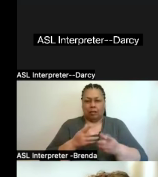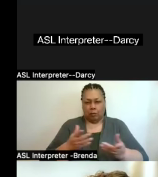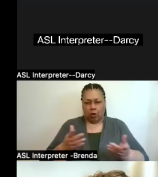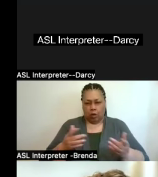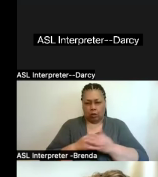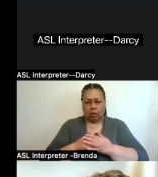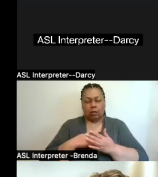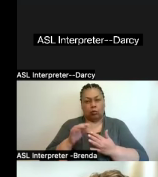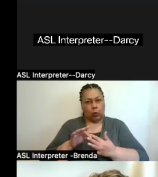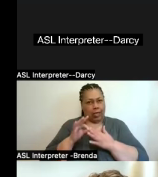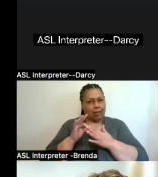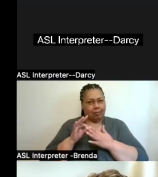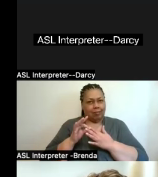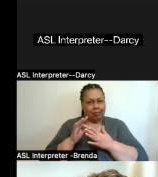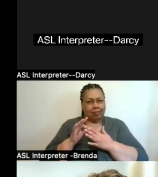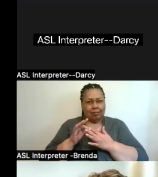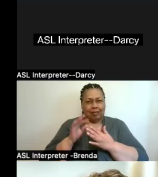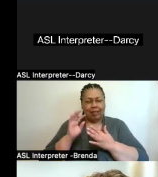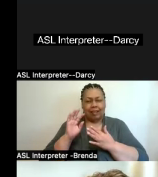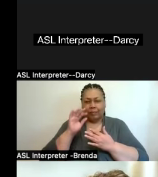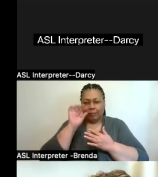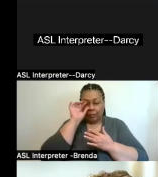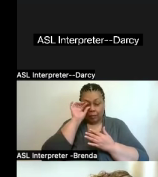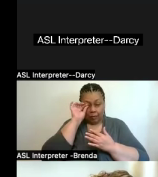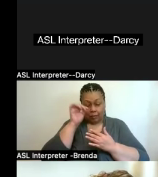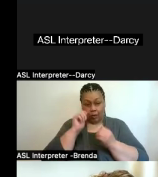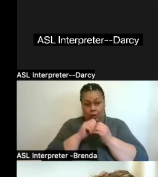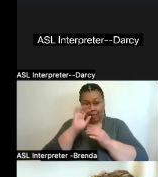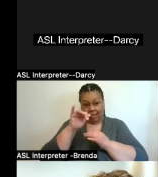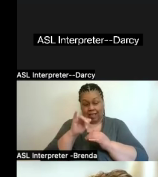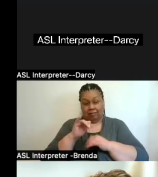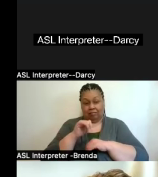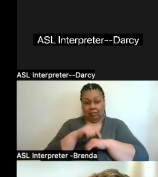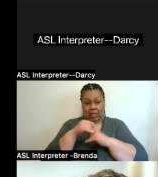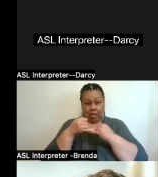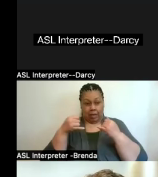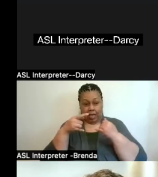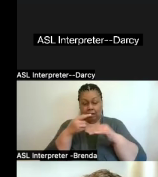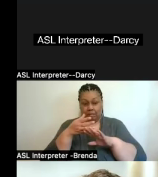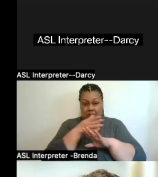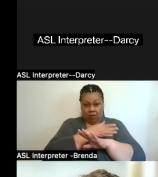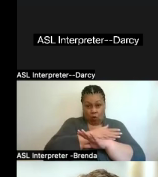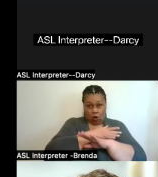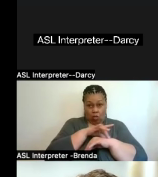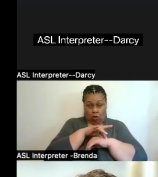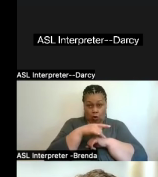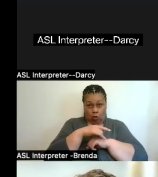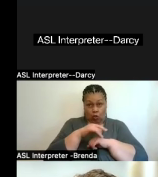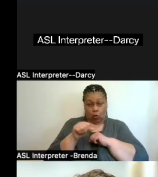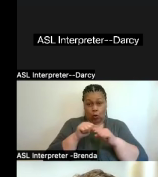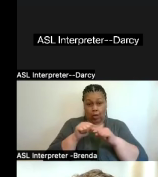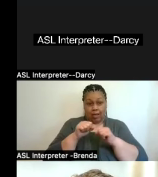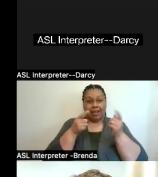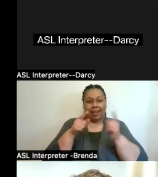unique portion of that timeline. So with this timeline, before the earthquake occurs, next